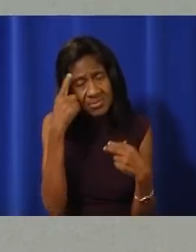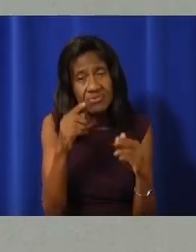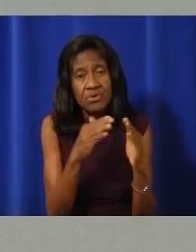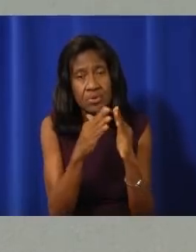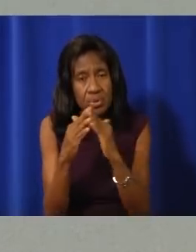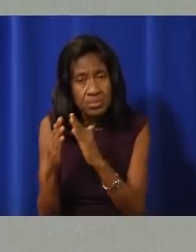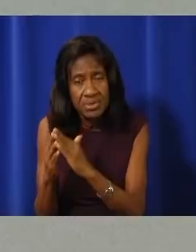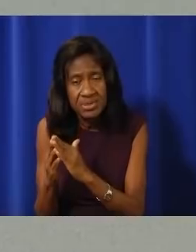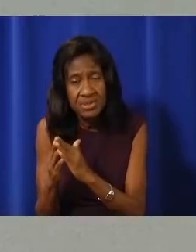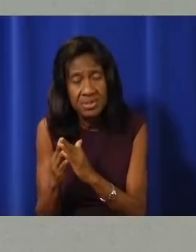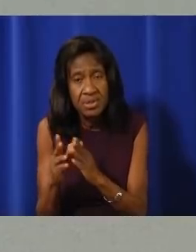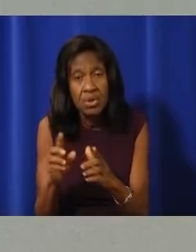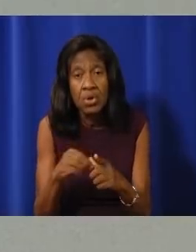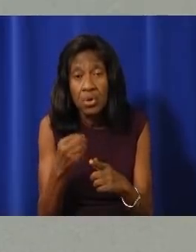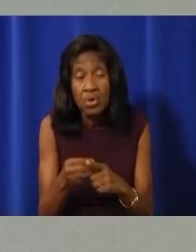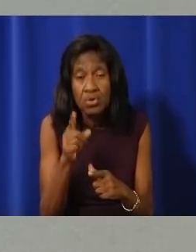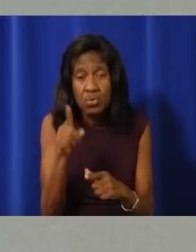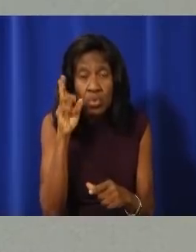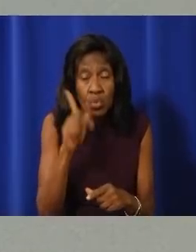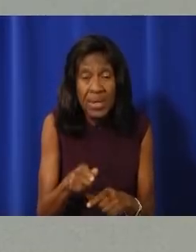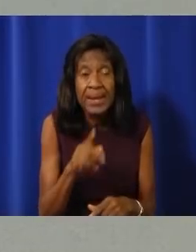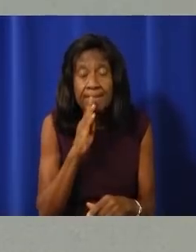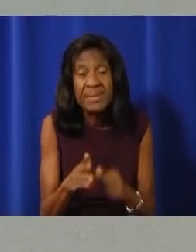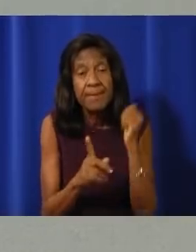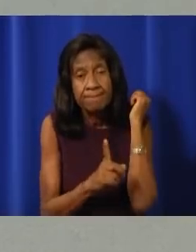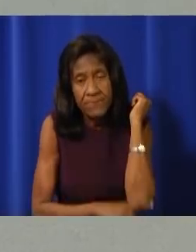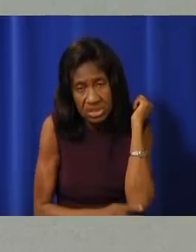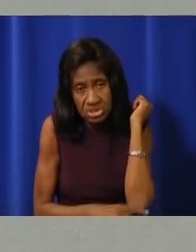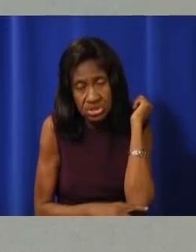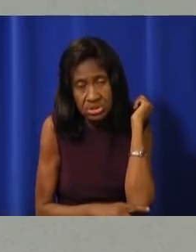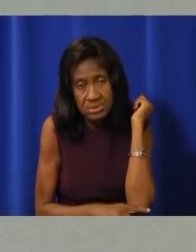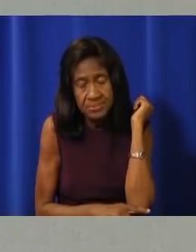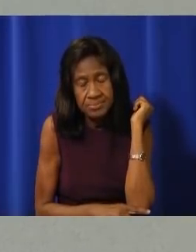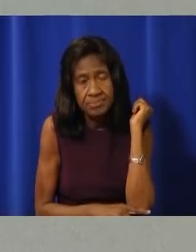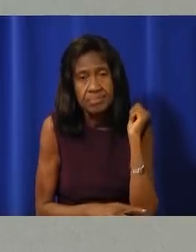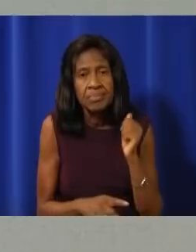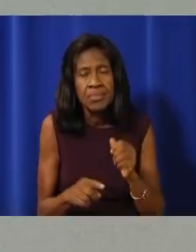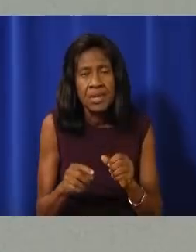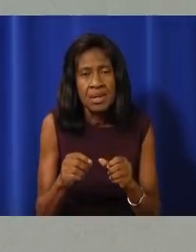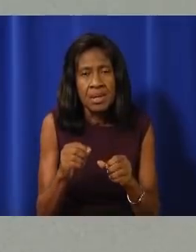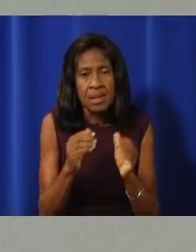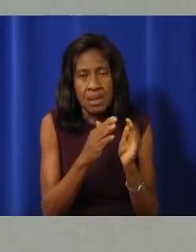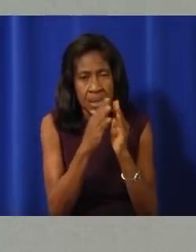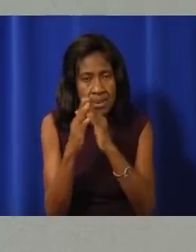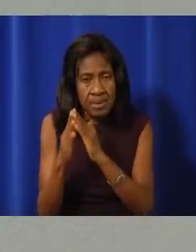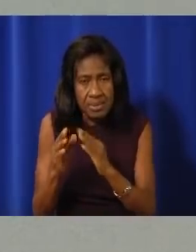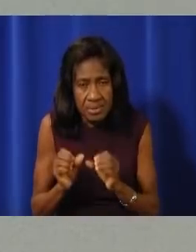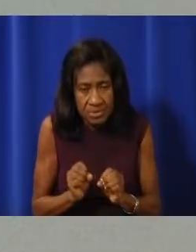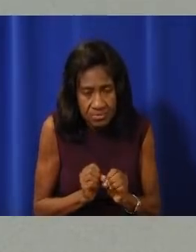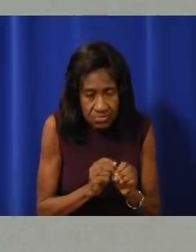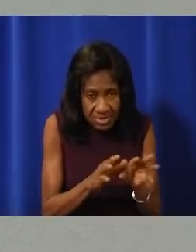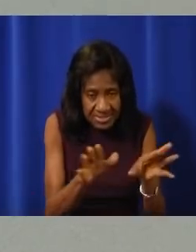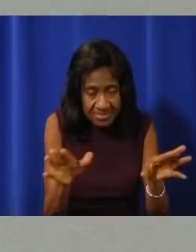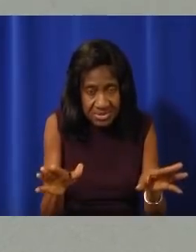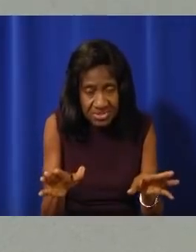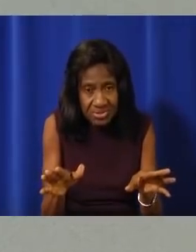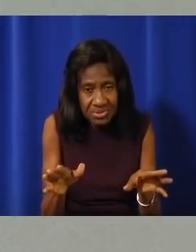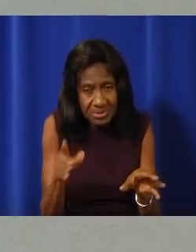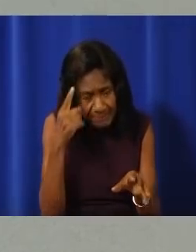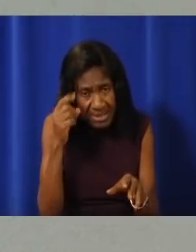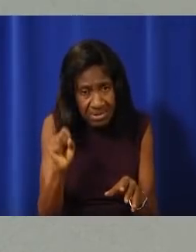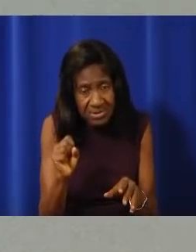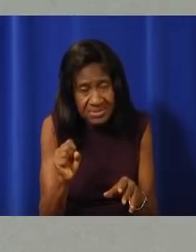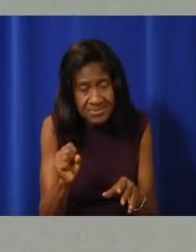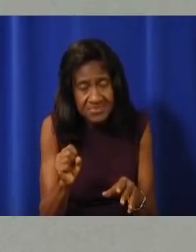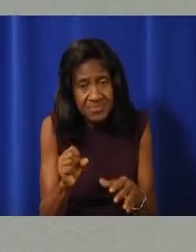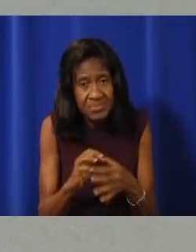be prosecuted. The recent cases of community transmission have encouraged more people to take the vaccine to protect